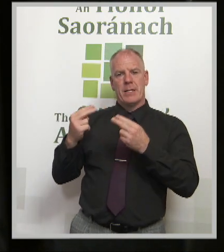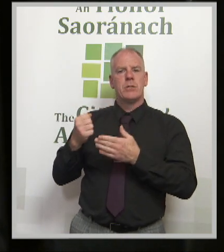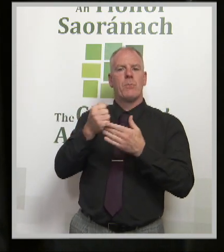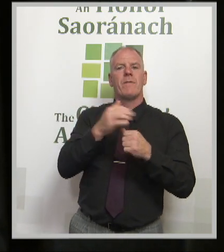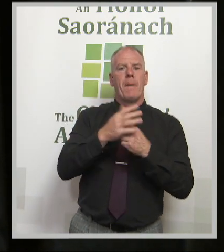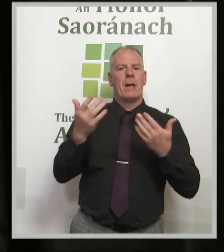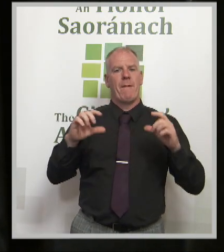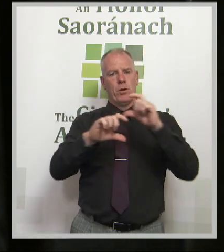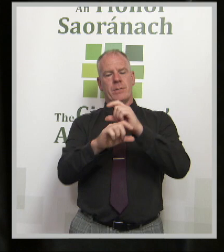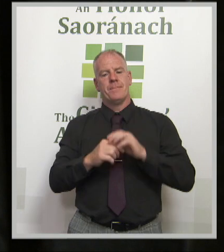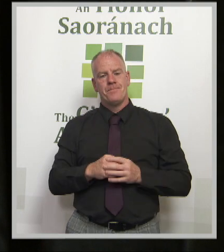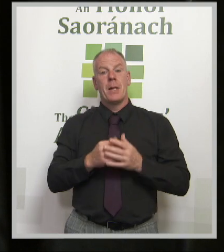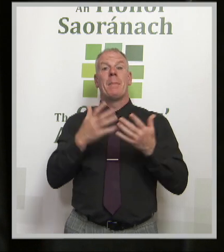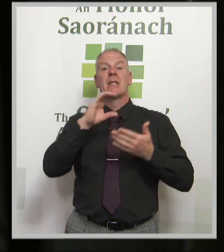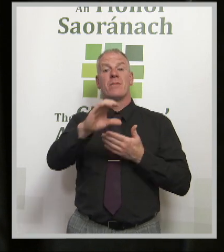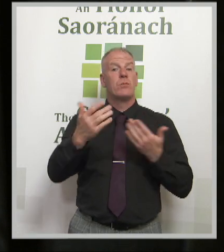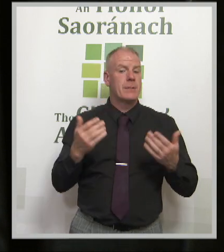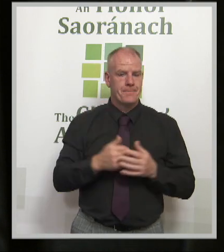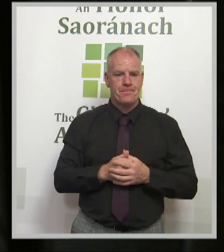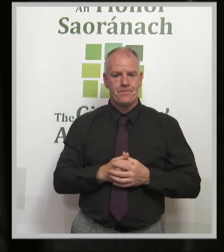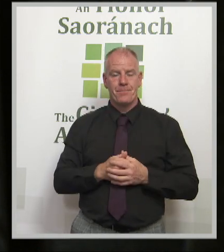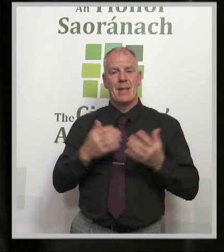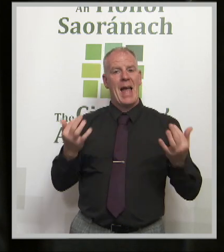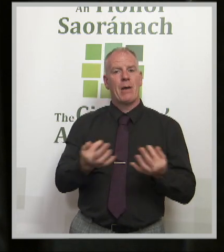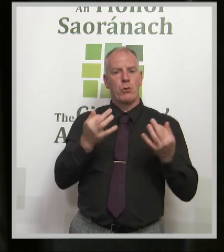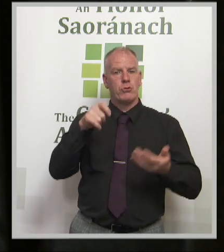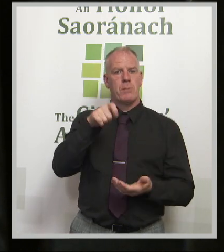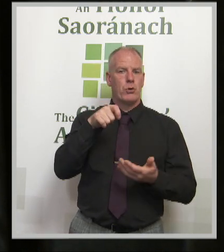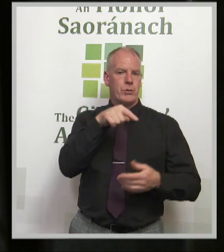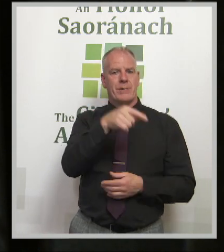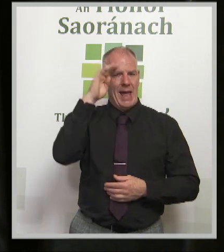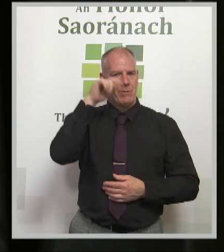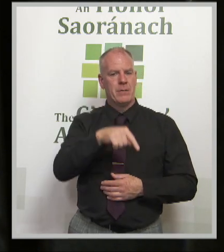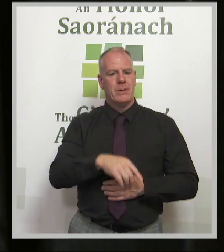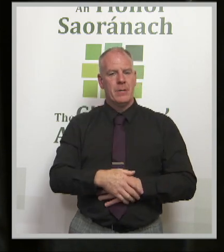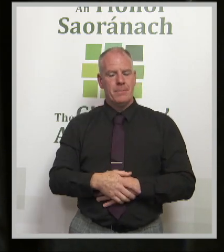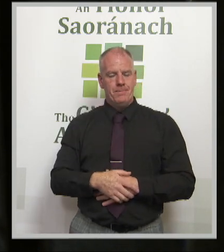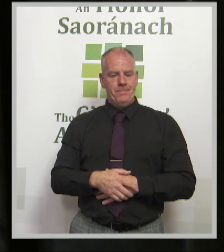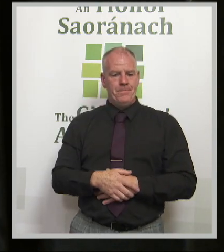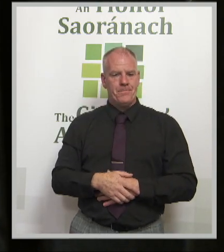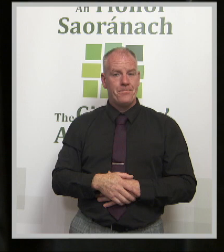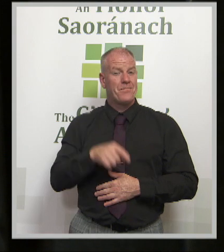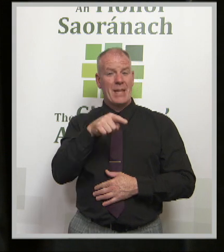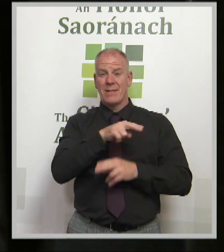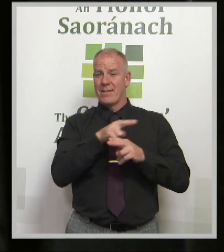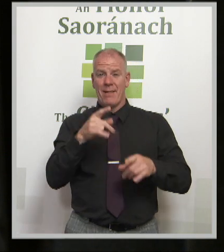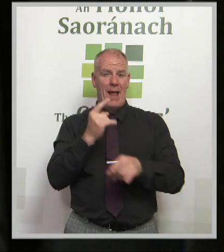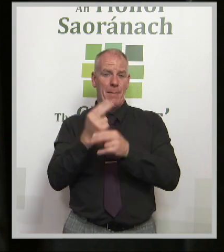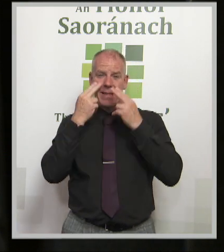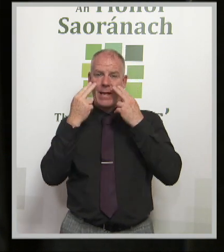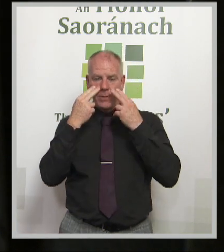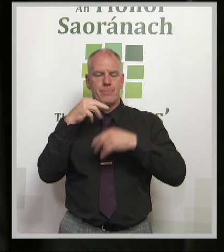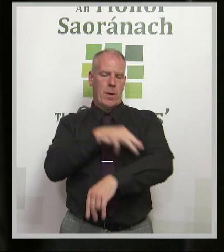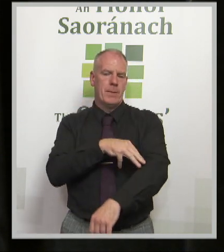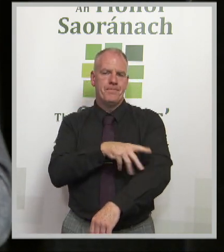bigger funds, and the biggest one of all is the agricultural budget in Ireland. So if that isn't working for nature, we're in